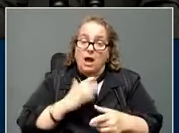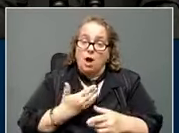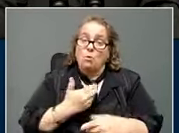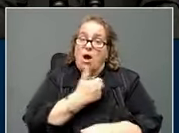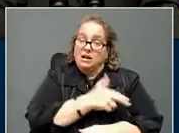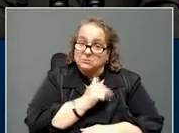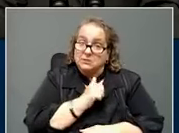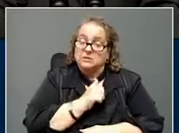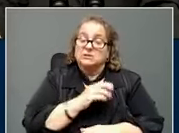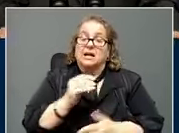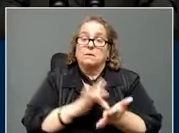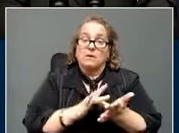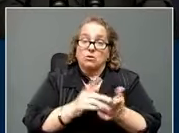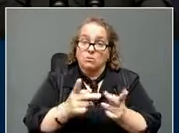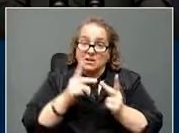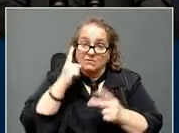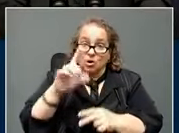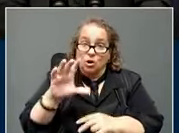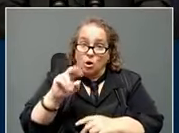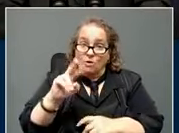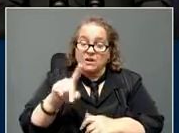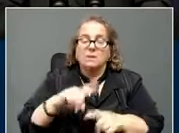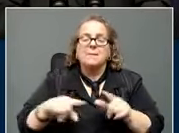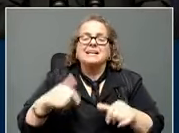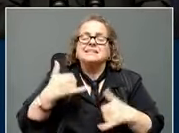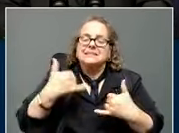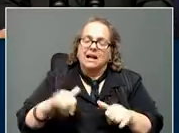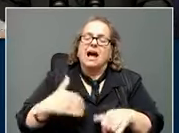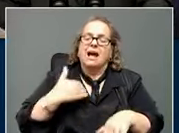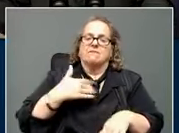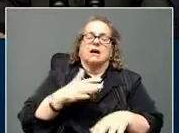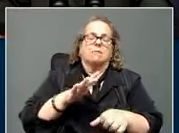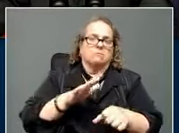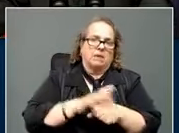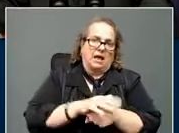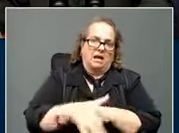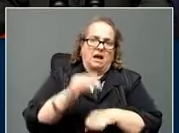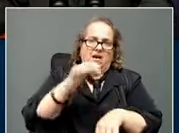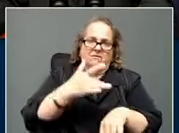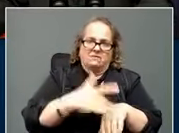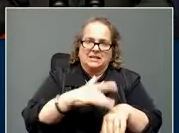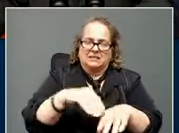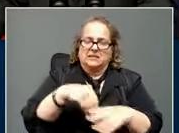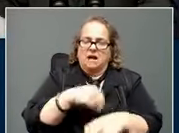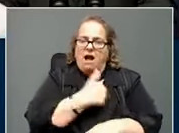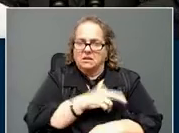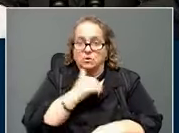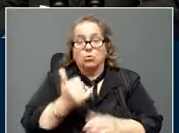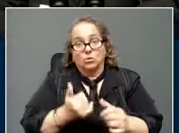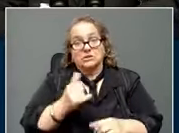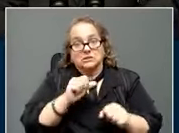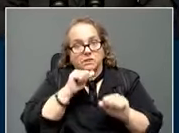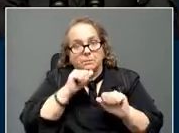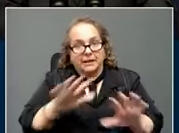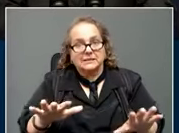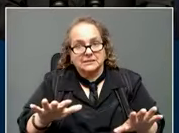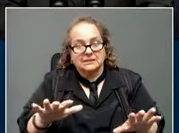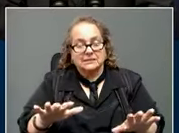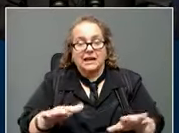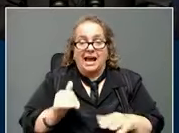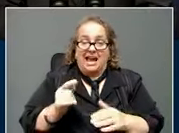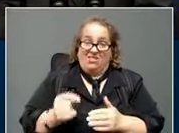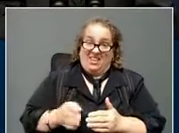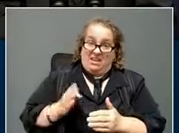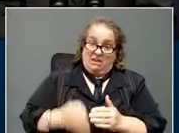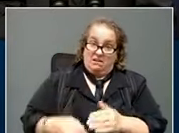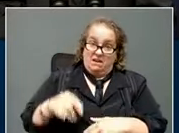COVID, but we do have plenty of hospital capacity right now, which is a blessing. At the end of this thing, we'll be one of the few states